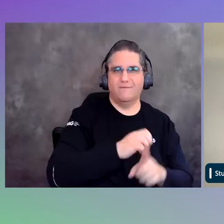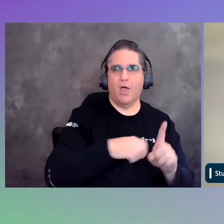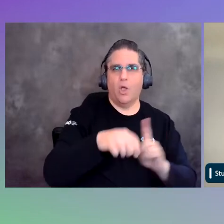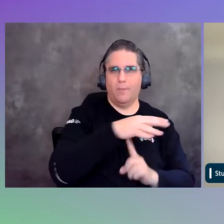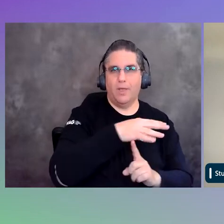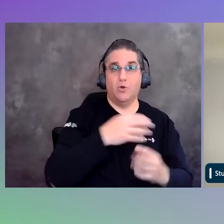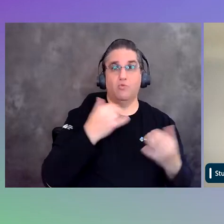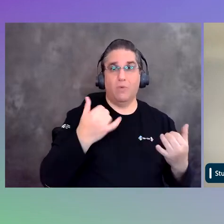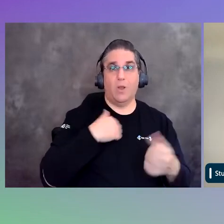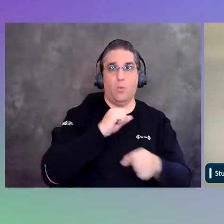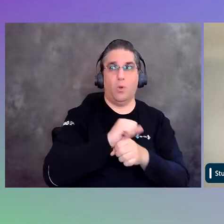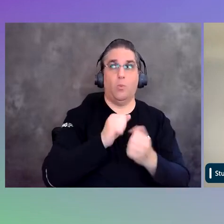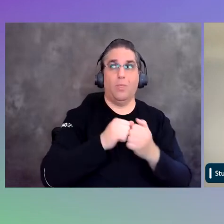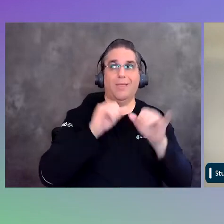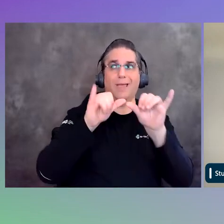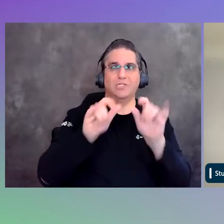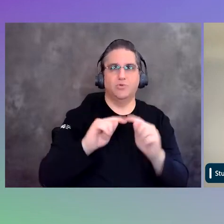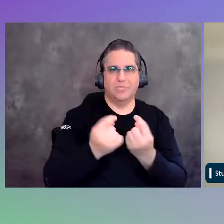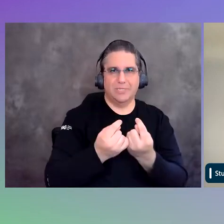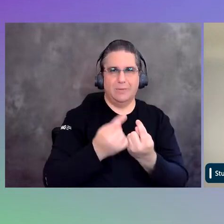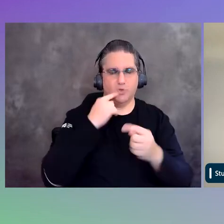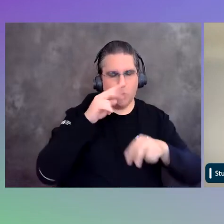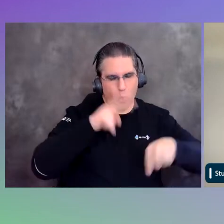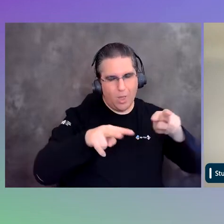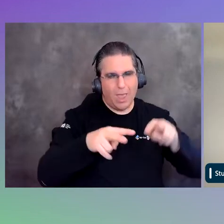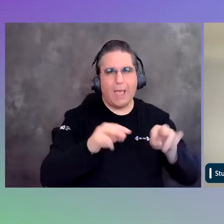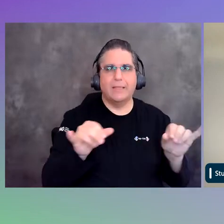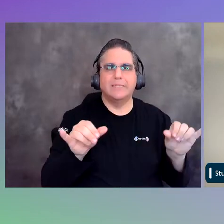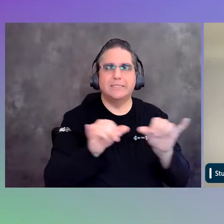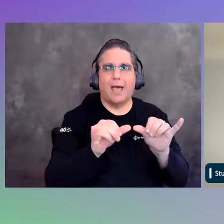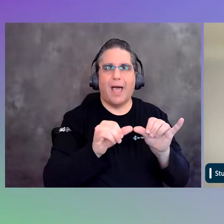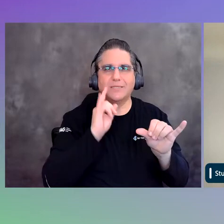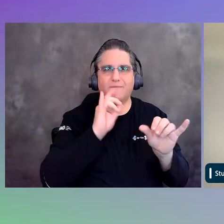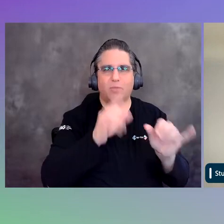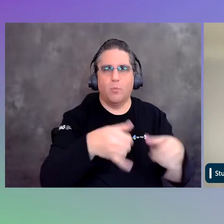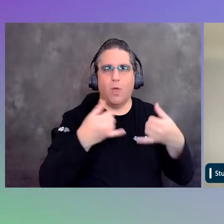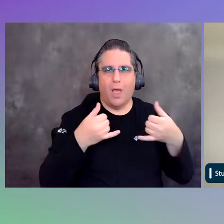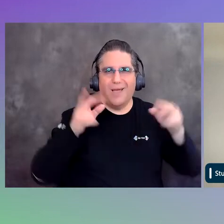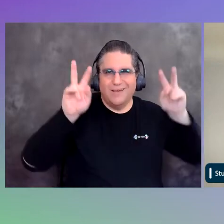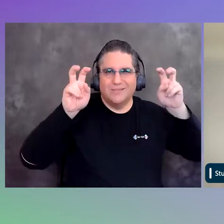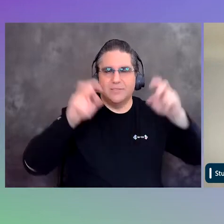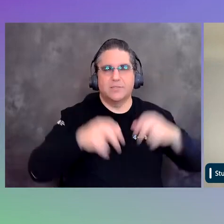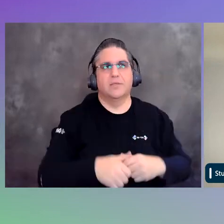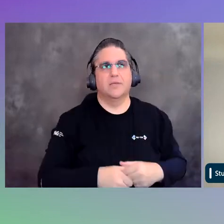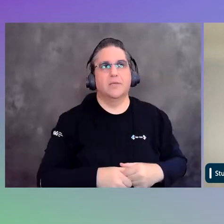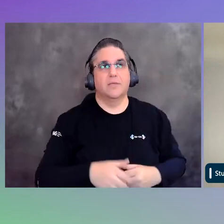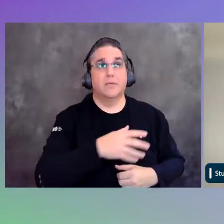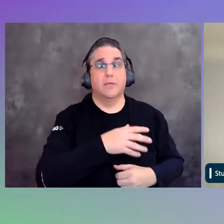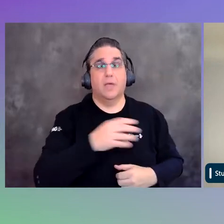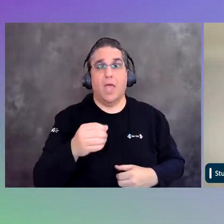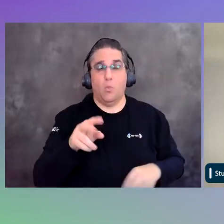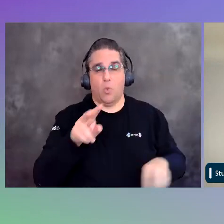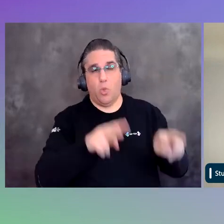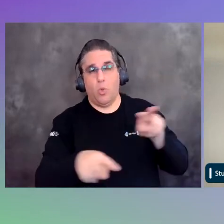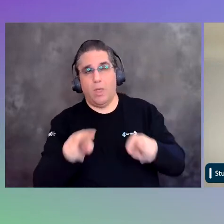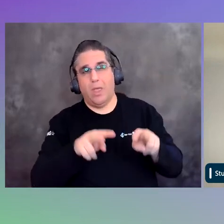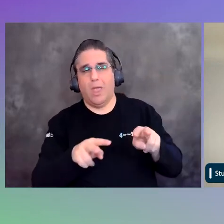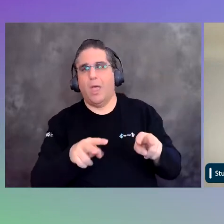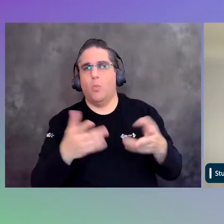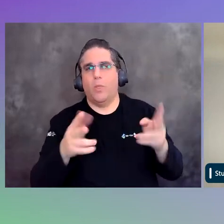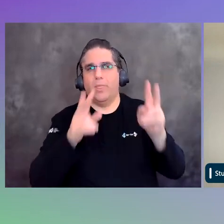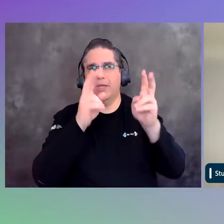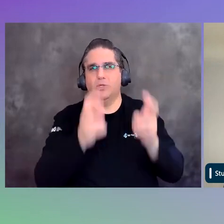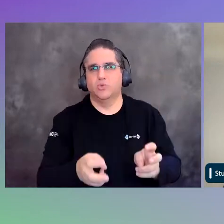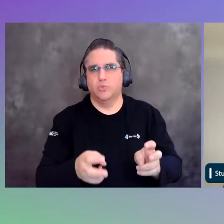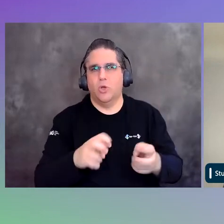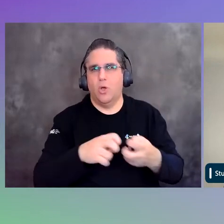engineering teams on that to look at the size of the price. And then we're looking through what those issues are, looking at where we've got high